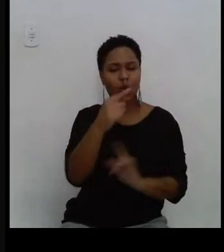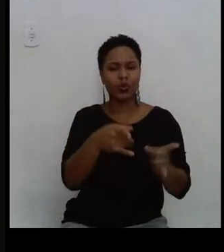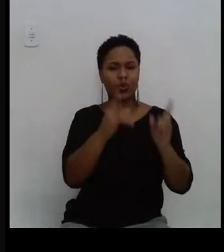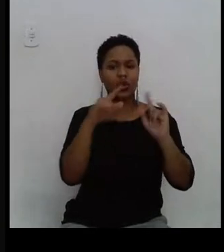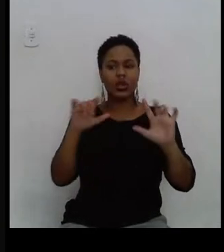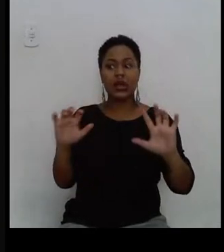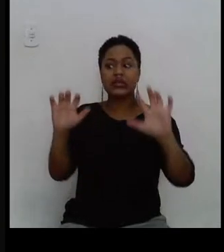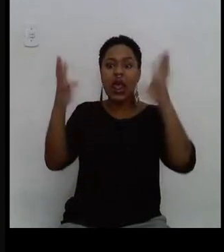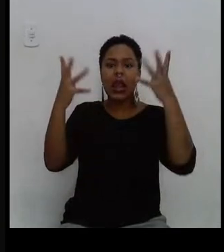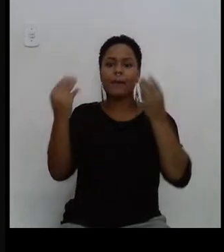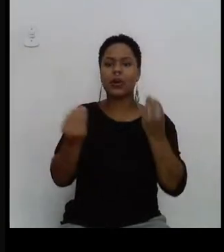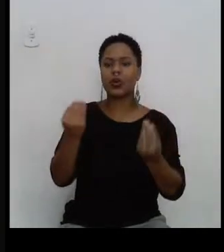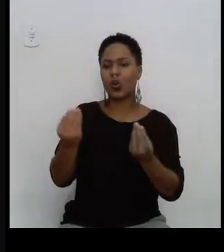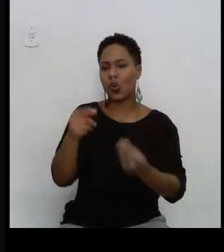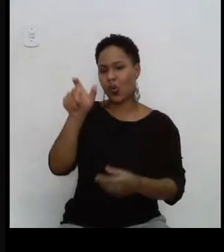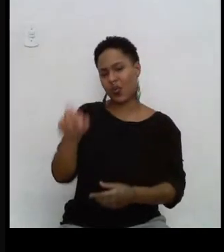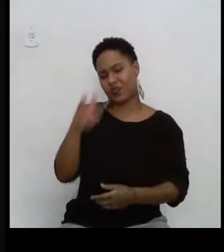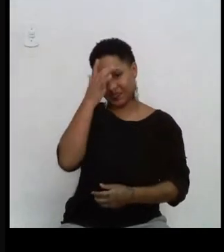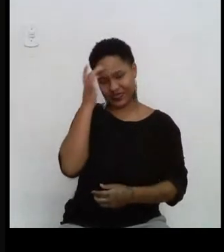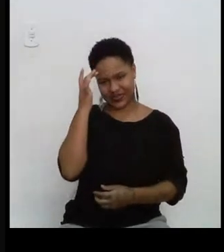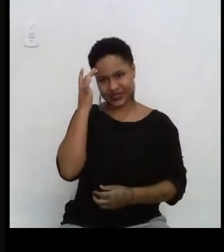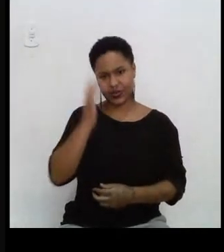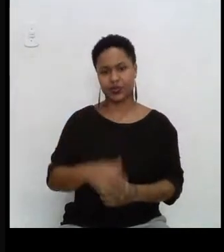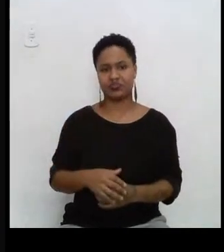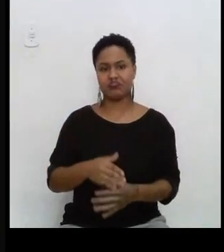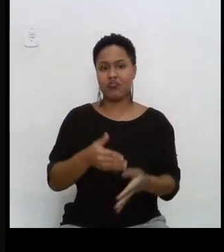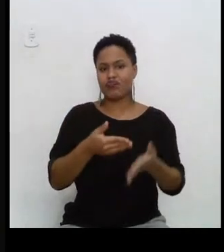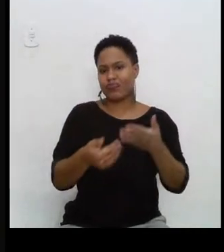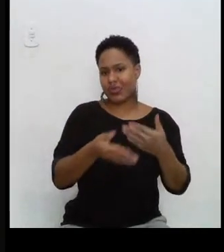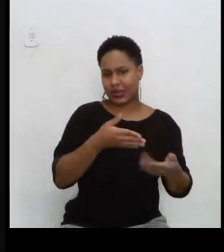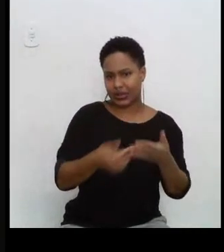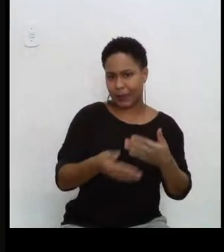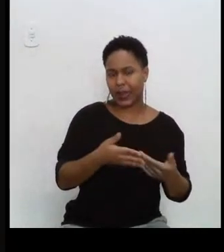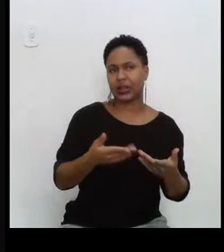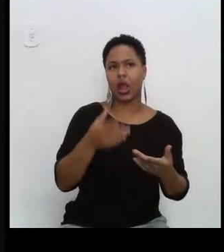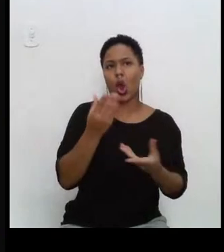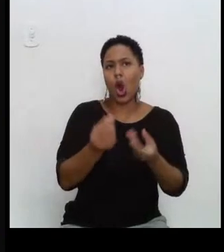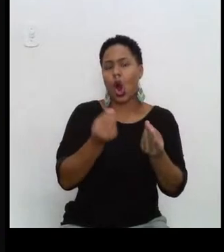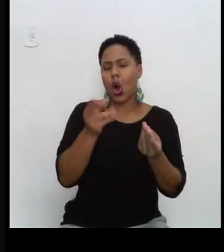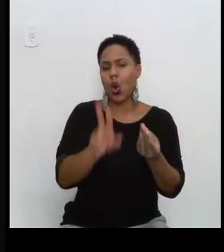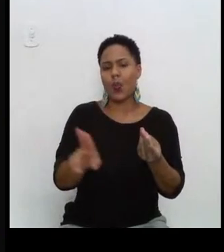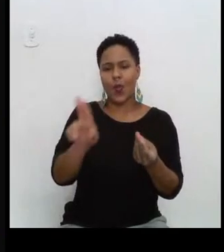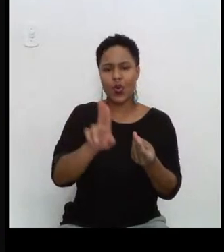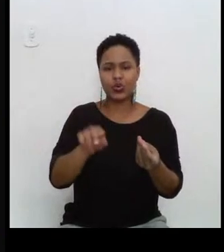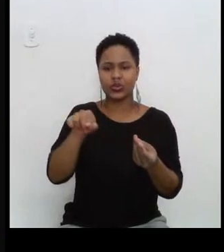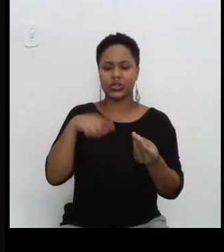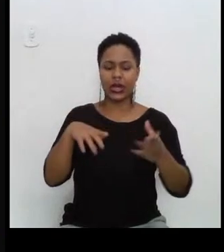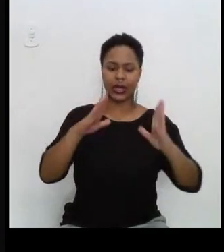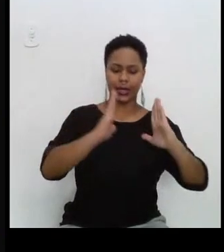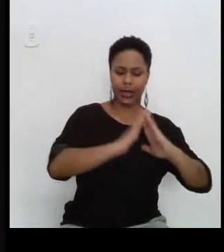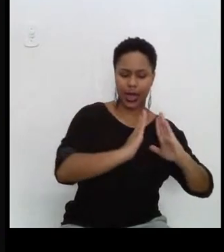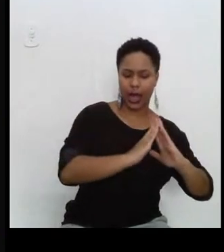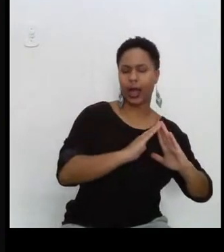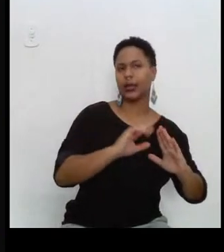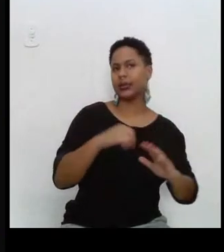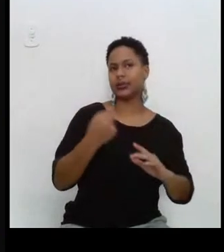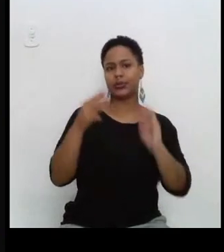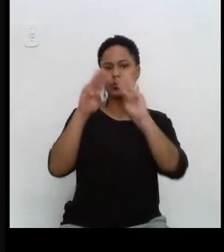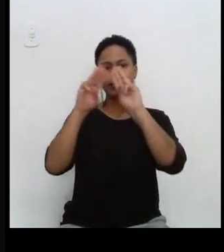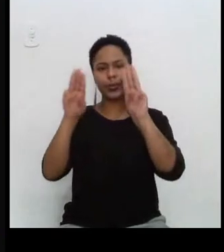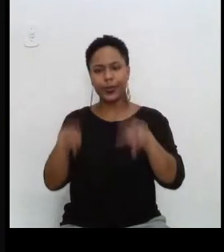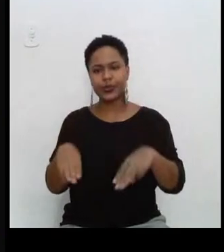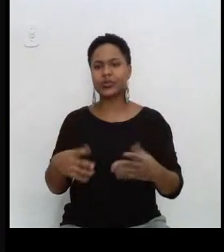no material daí use of the house that Epic minigames and the Connection of Connection